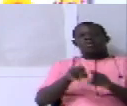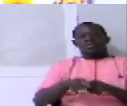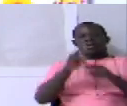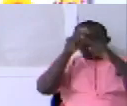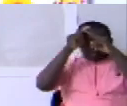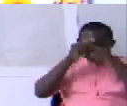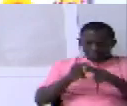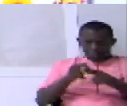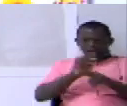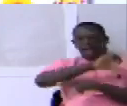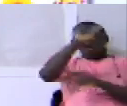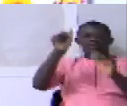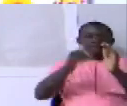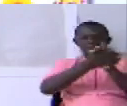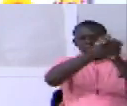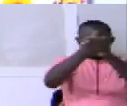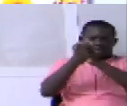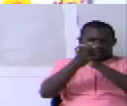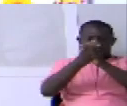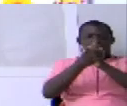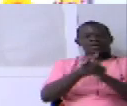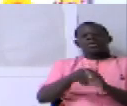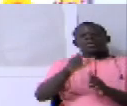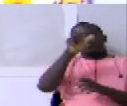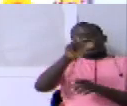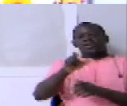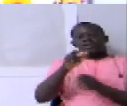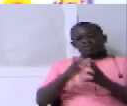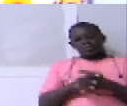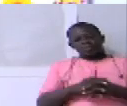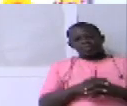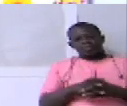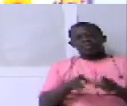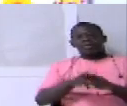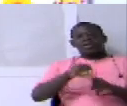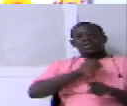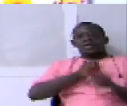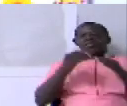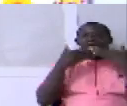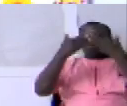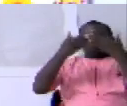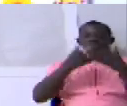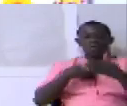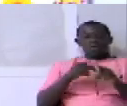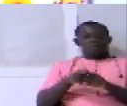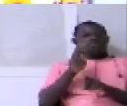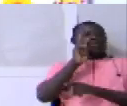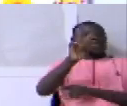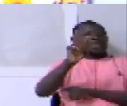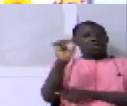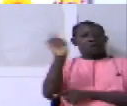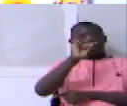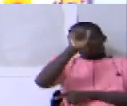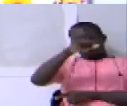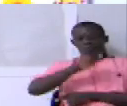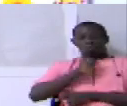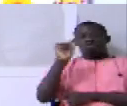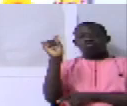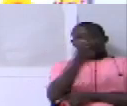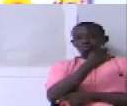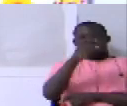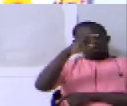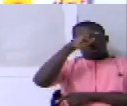Nga ubunya diala ubunya kamadu ngakontong. He told me, you see what your recruits were doing. Ayim